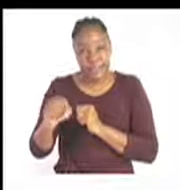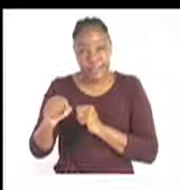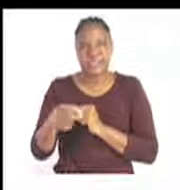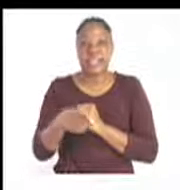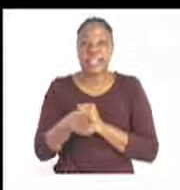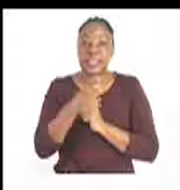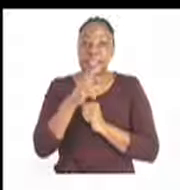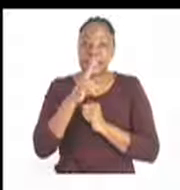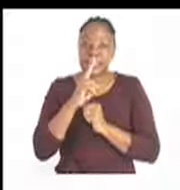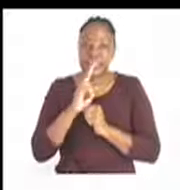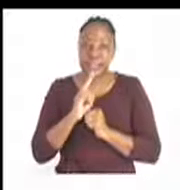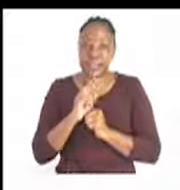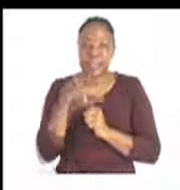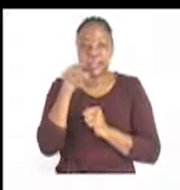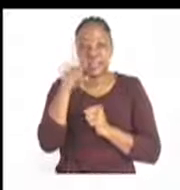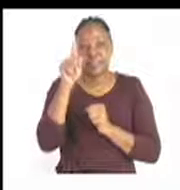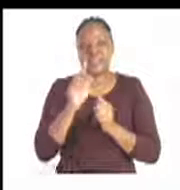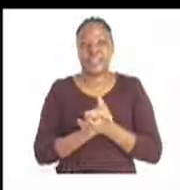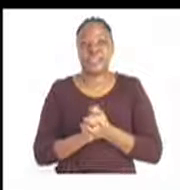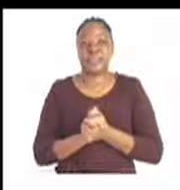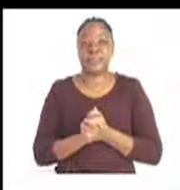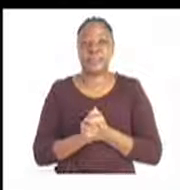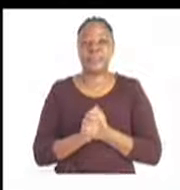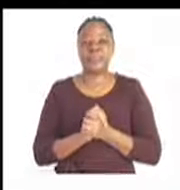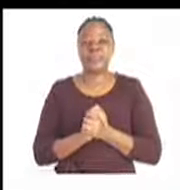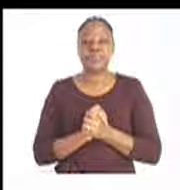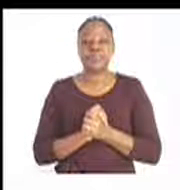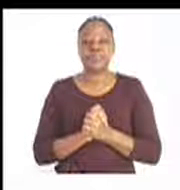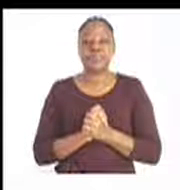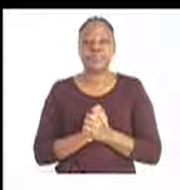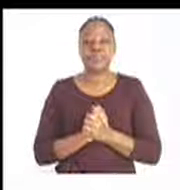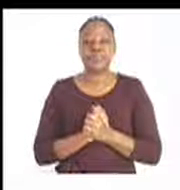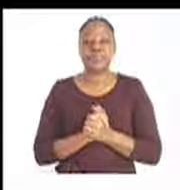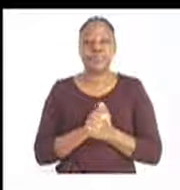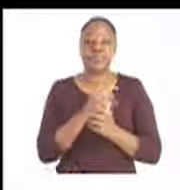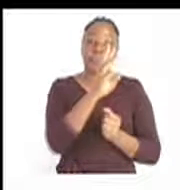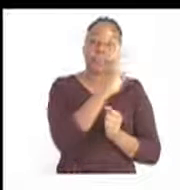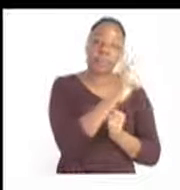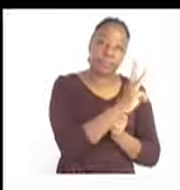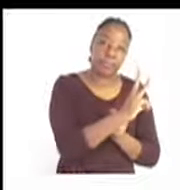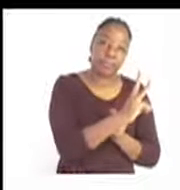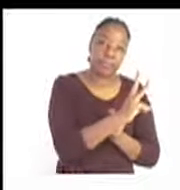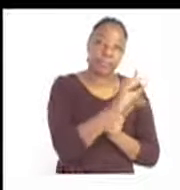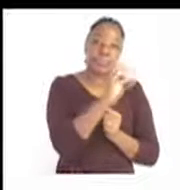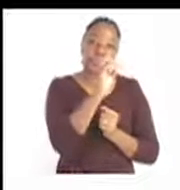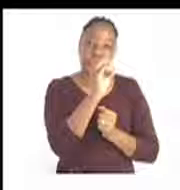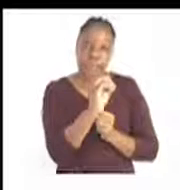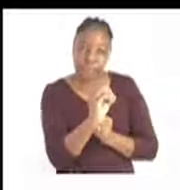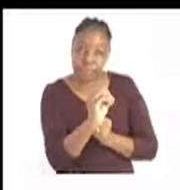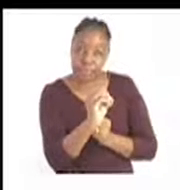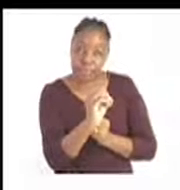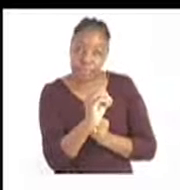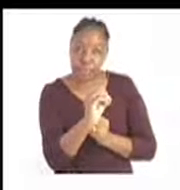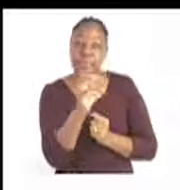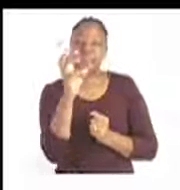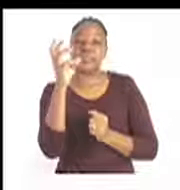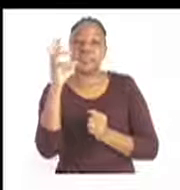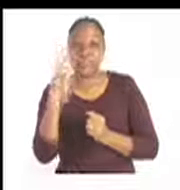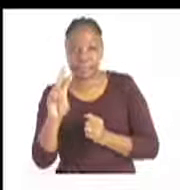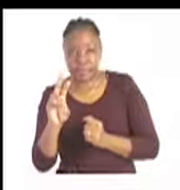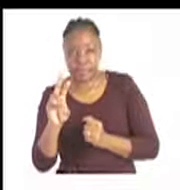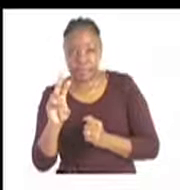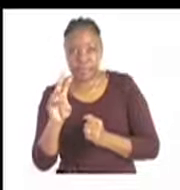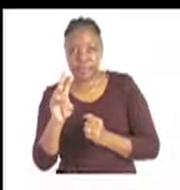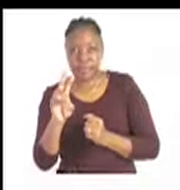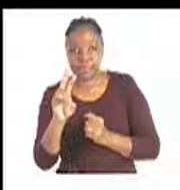be correct. So 36 is 30 and 6. That's how